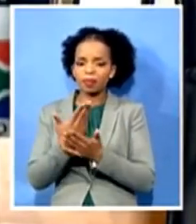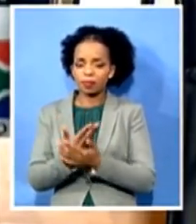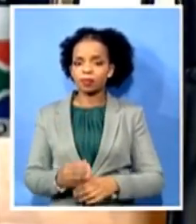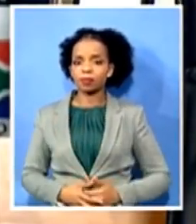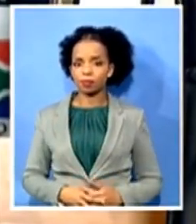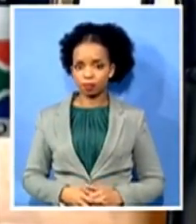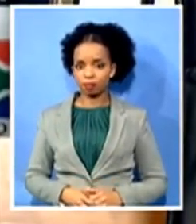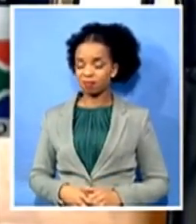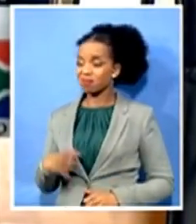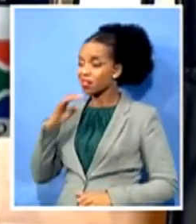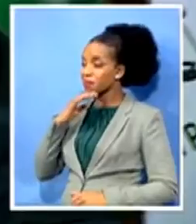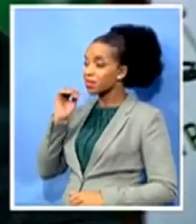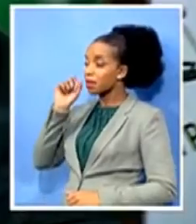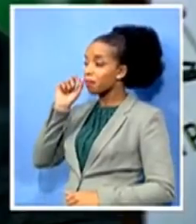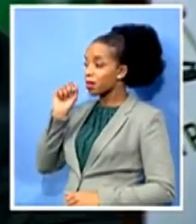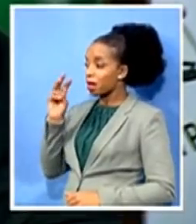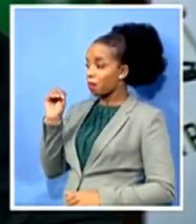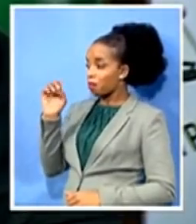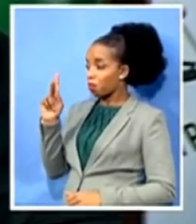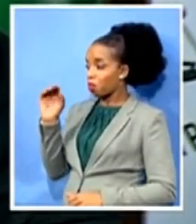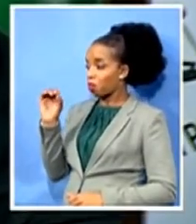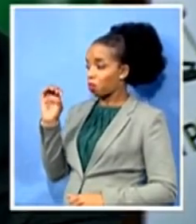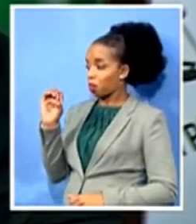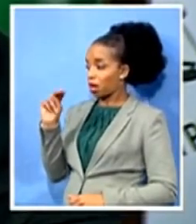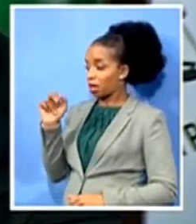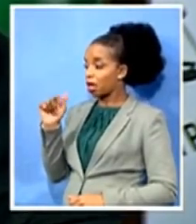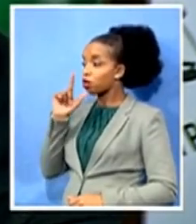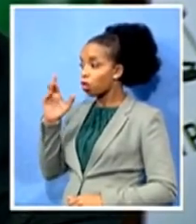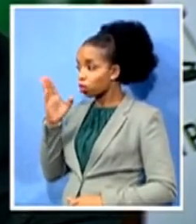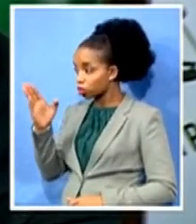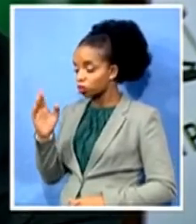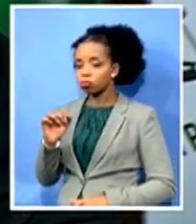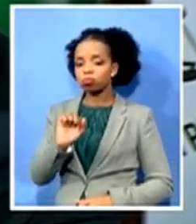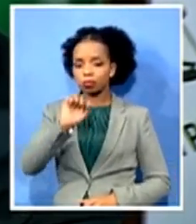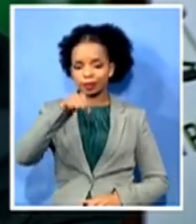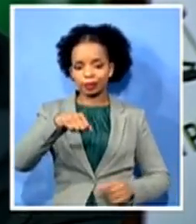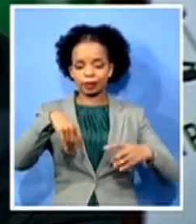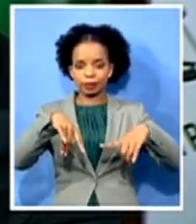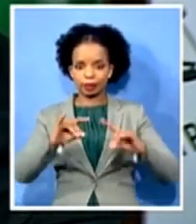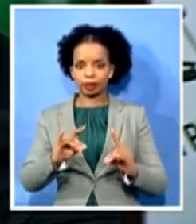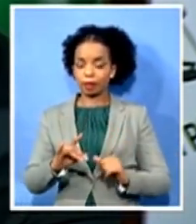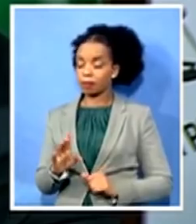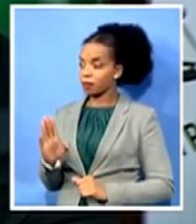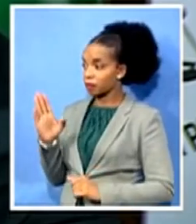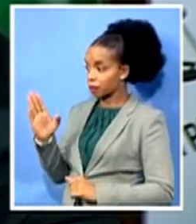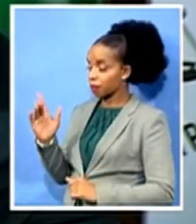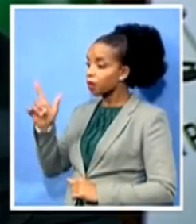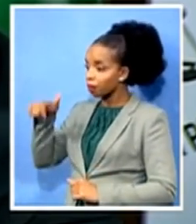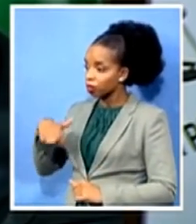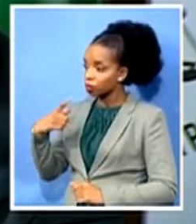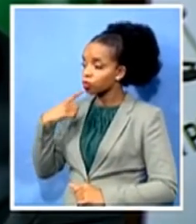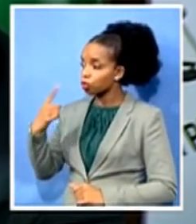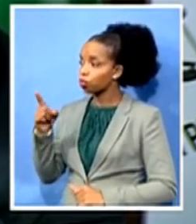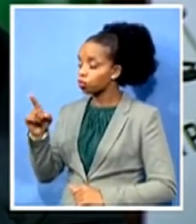Chair. So he's the person who said we can use a database